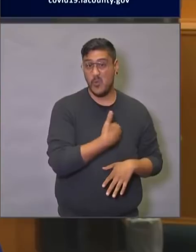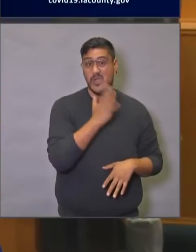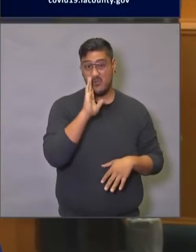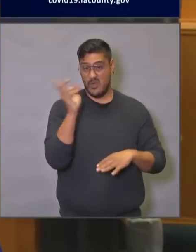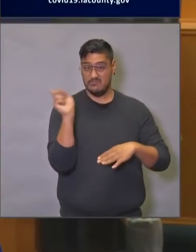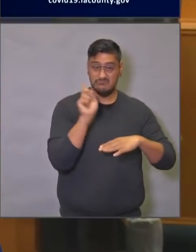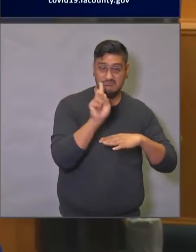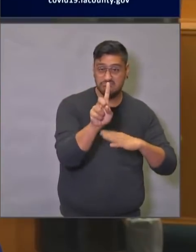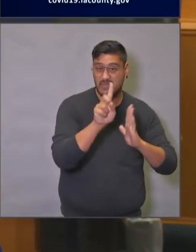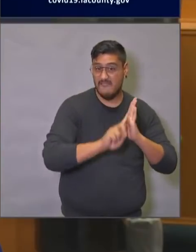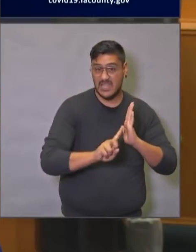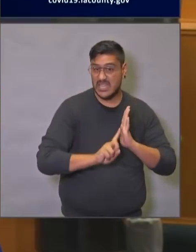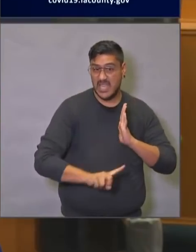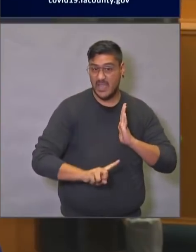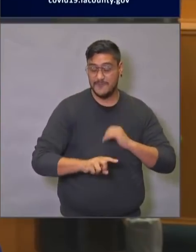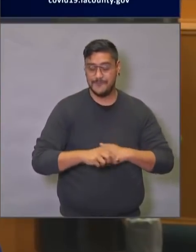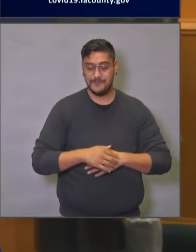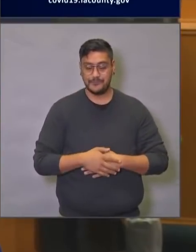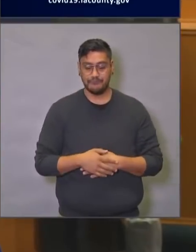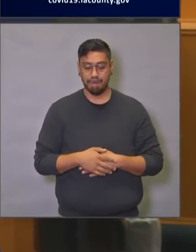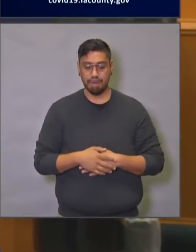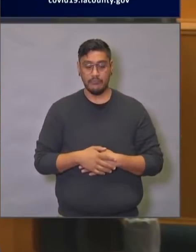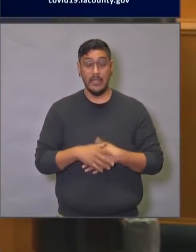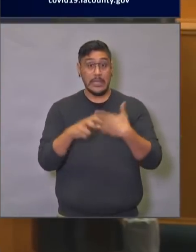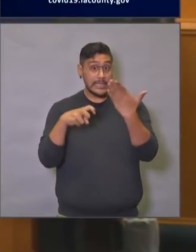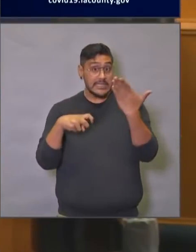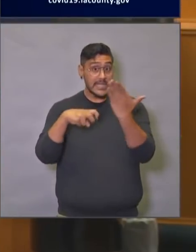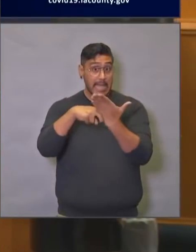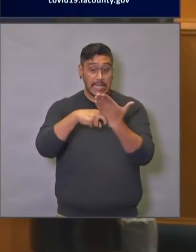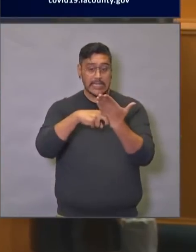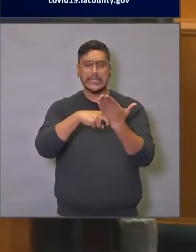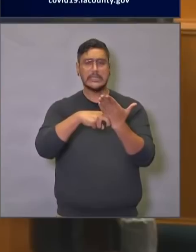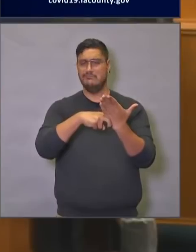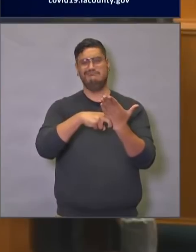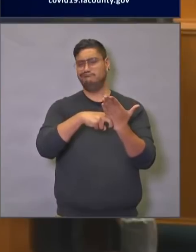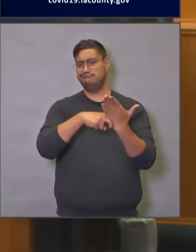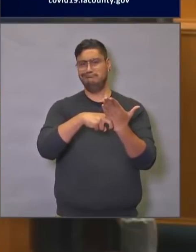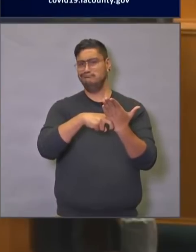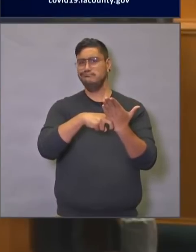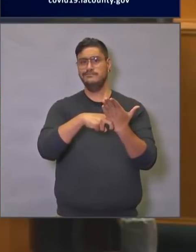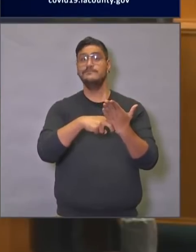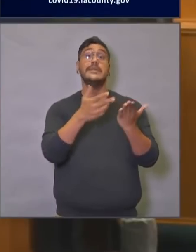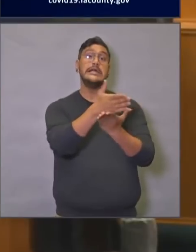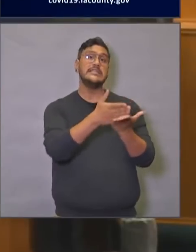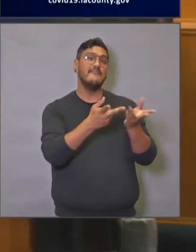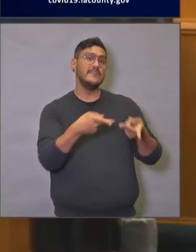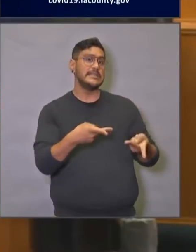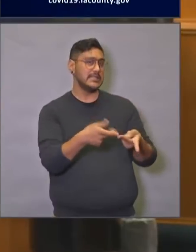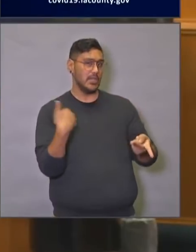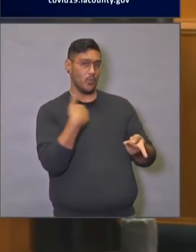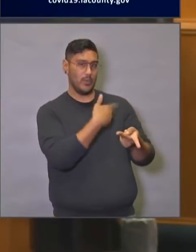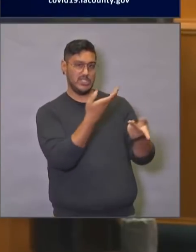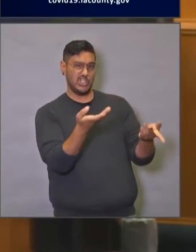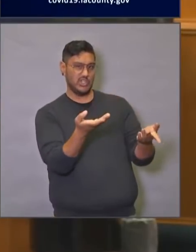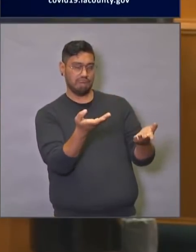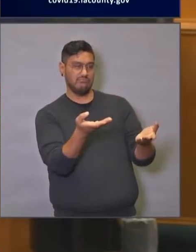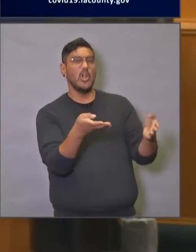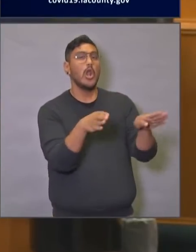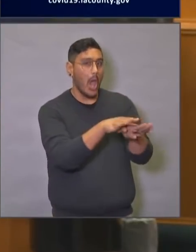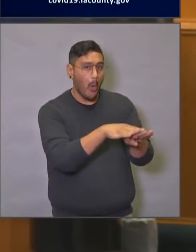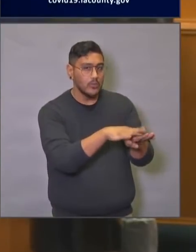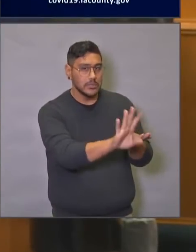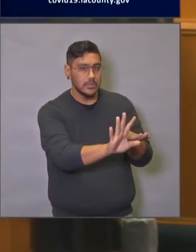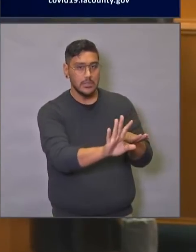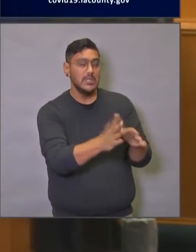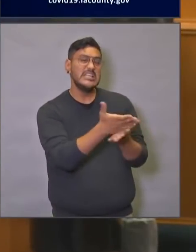We haven't issued a lot of citations. We have closed some facilities. Some facilities, our health inspectors just order them closed.